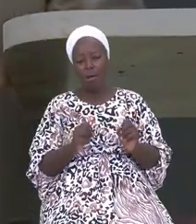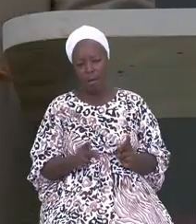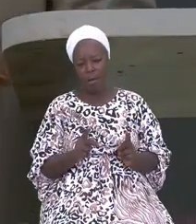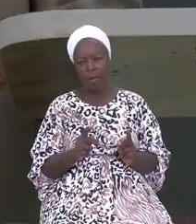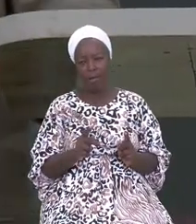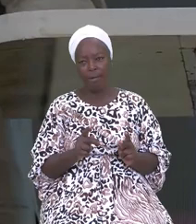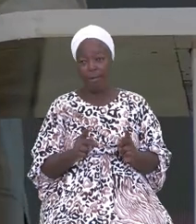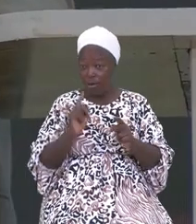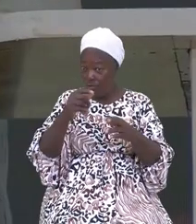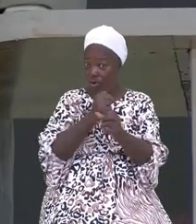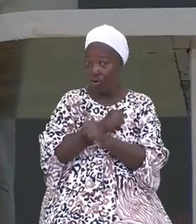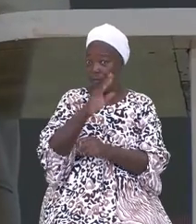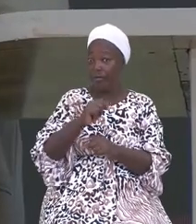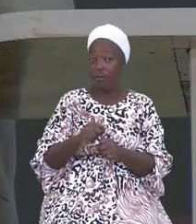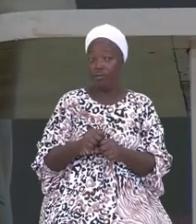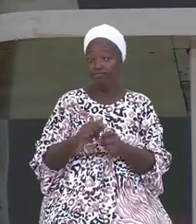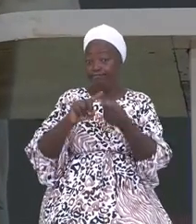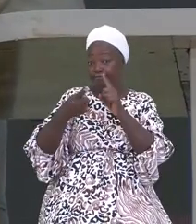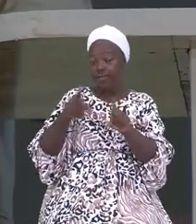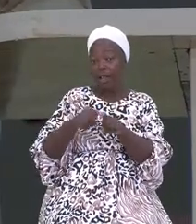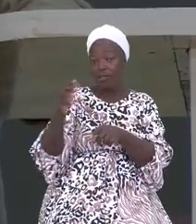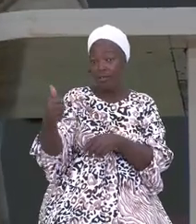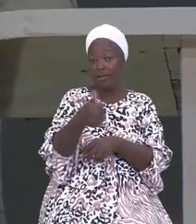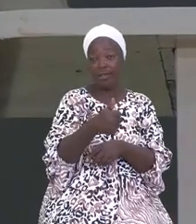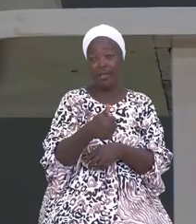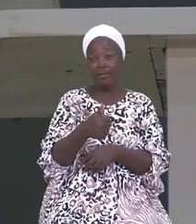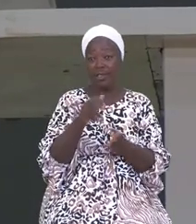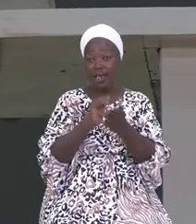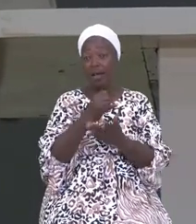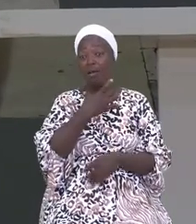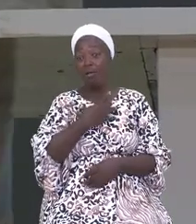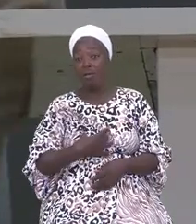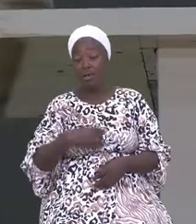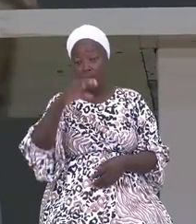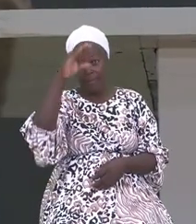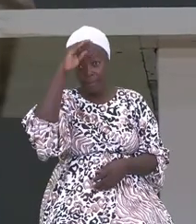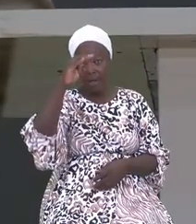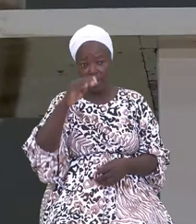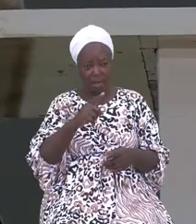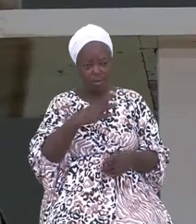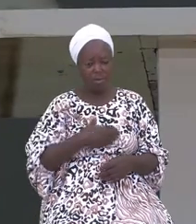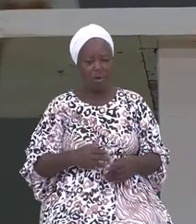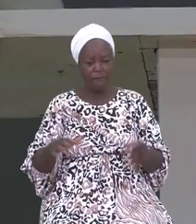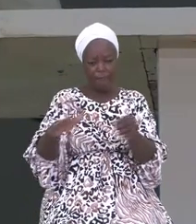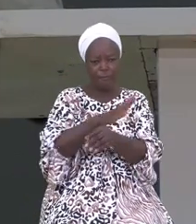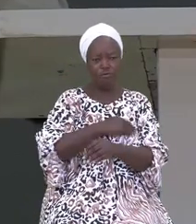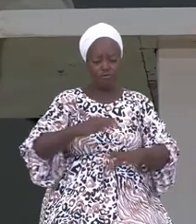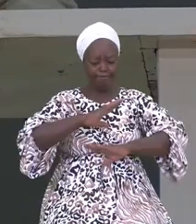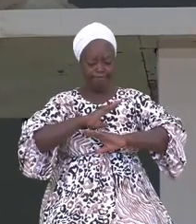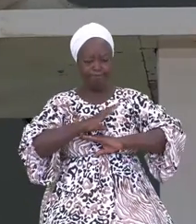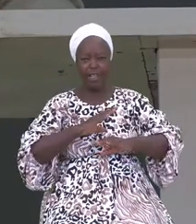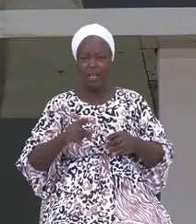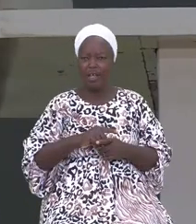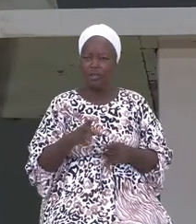You've loved your neighbor as yourself, that hungry man, and you are full and you are well fed.